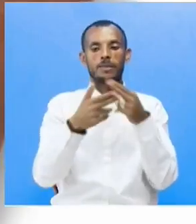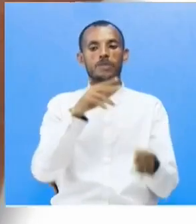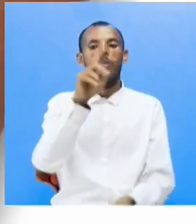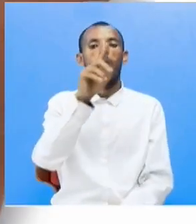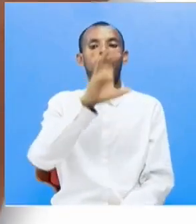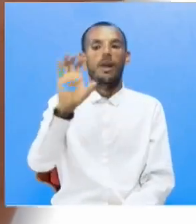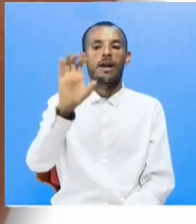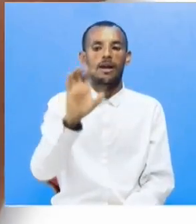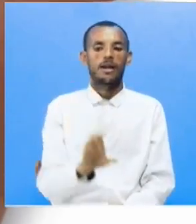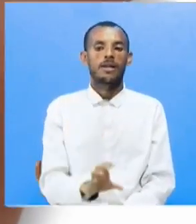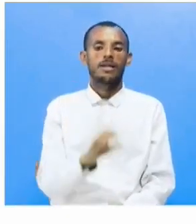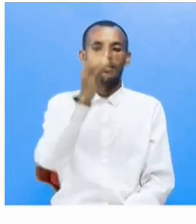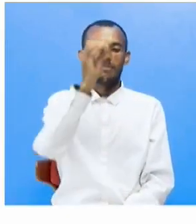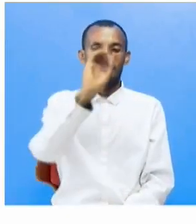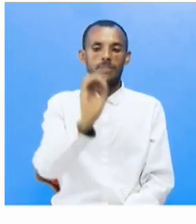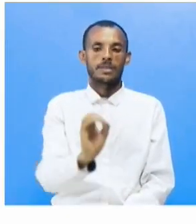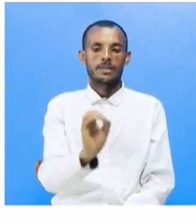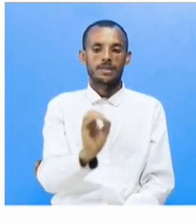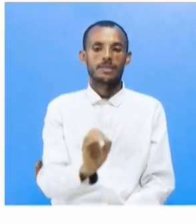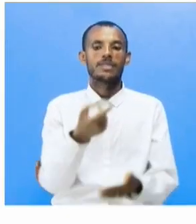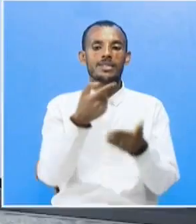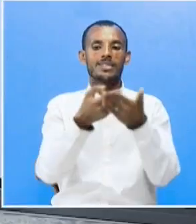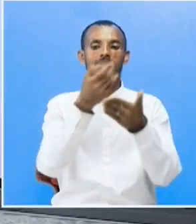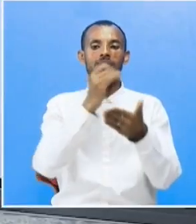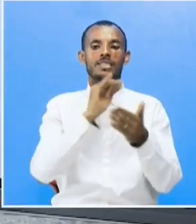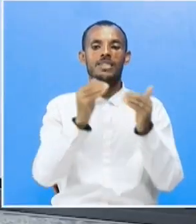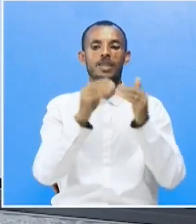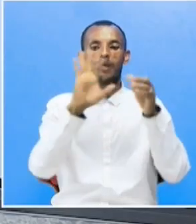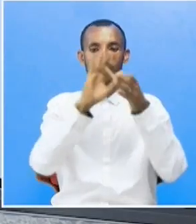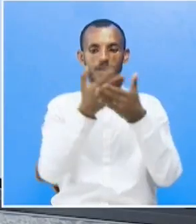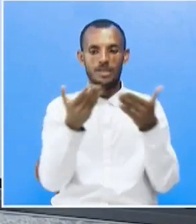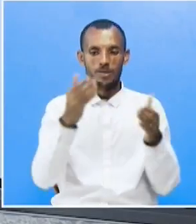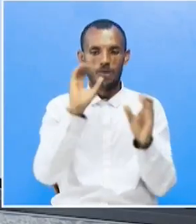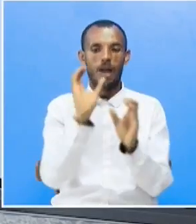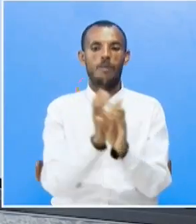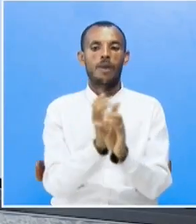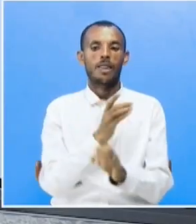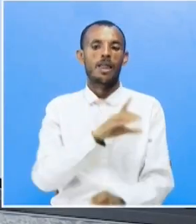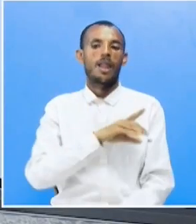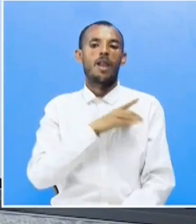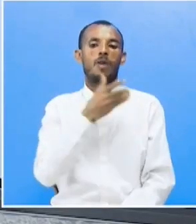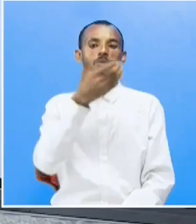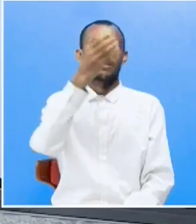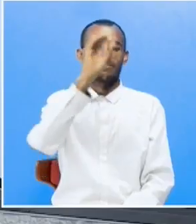100%. So this is the equation to calculate loss percent.